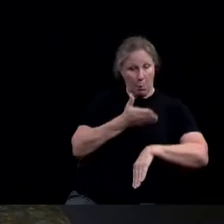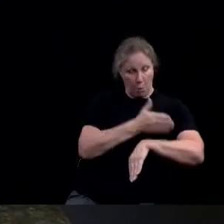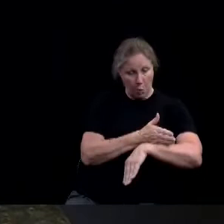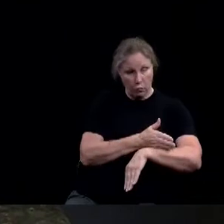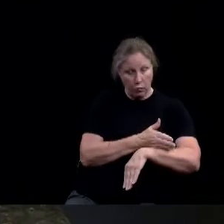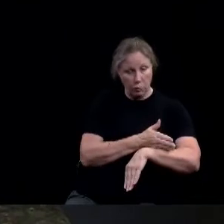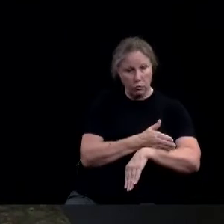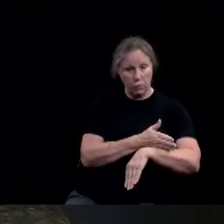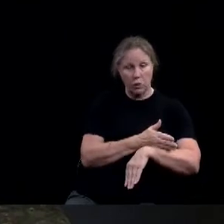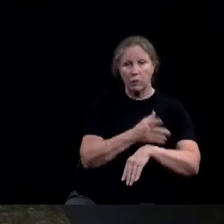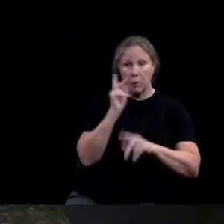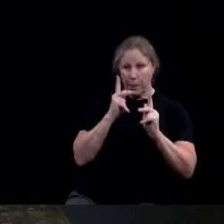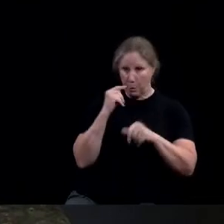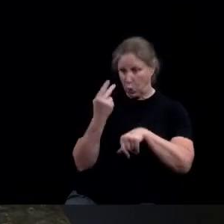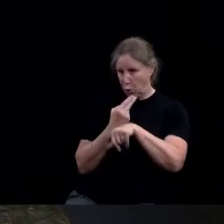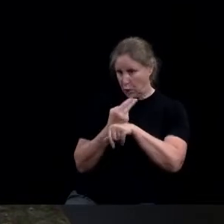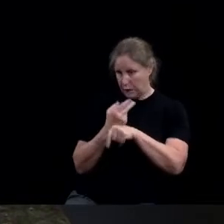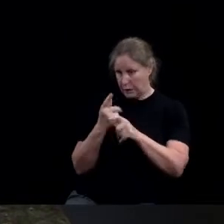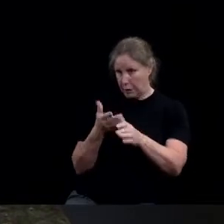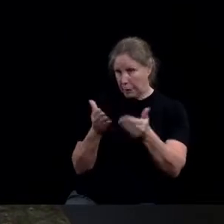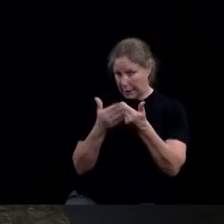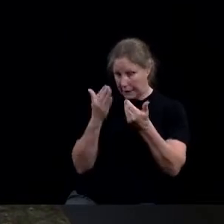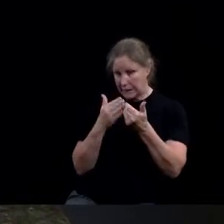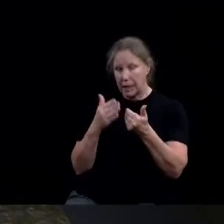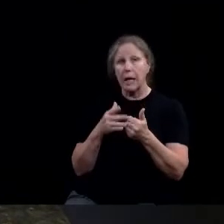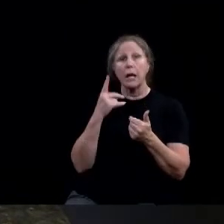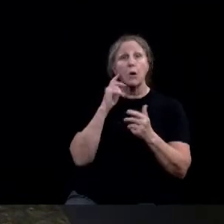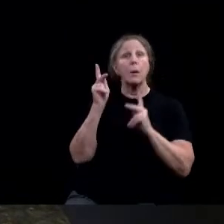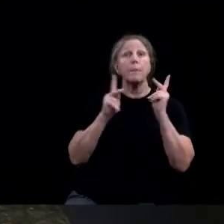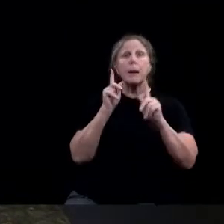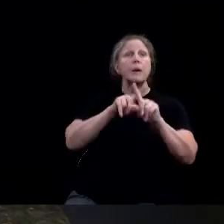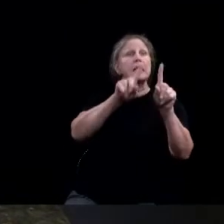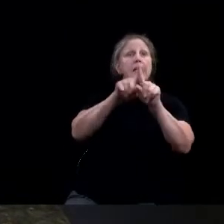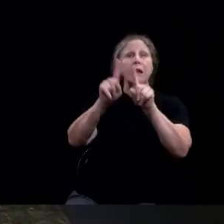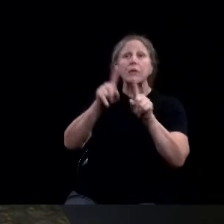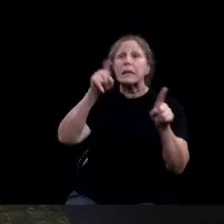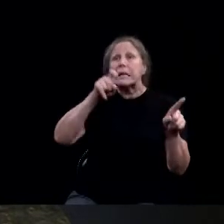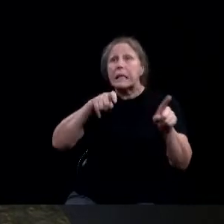multiple audiences that can make use of this type of information. So thank you all for